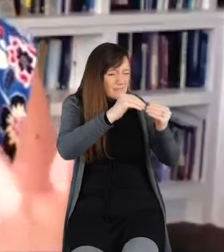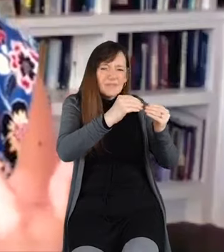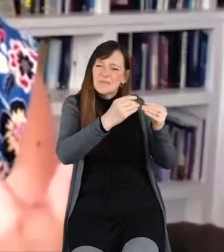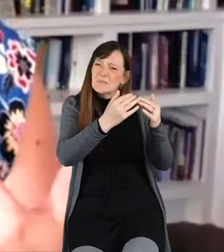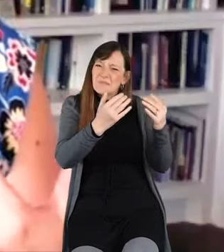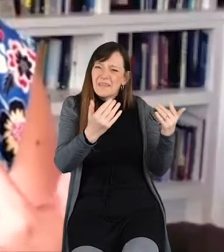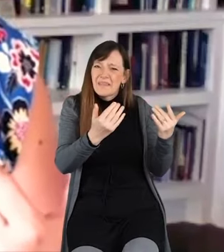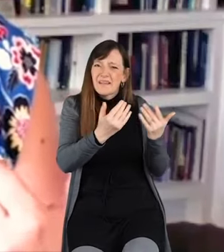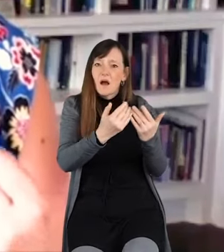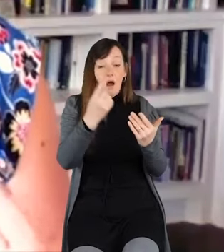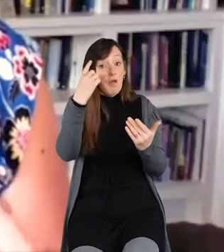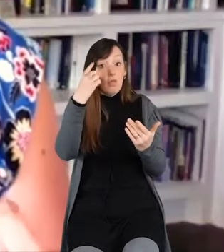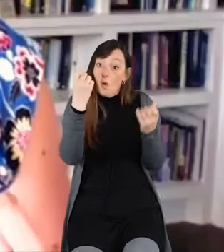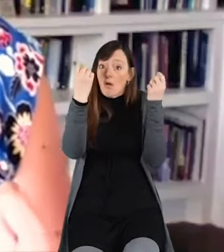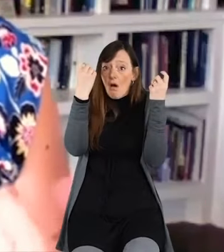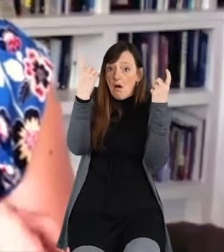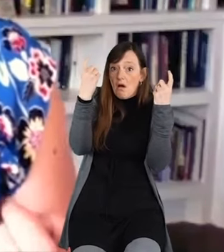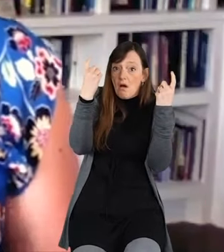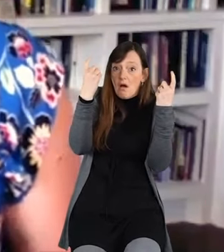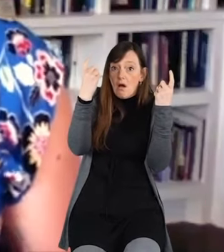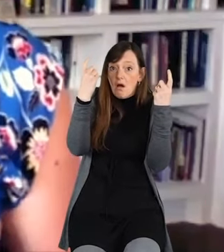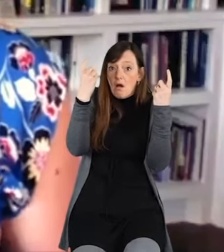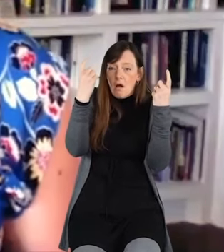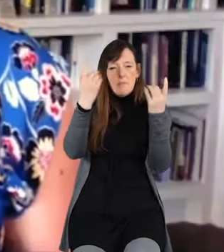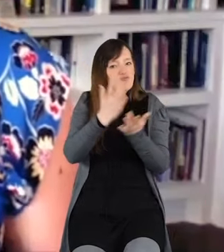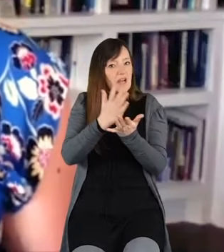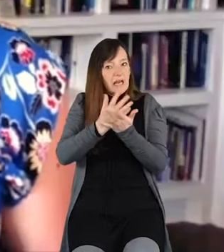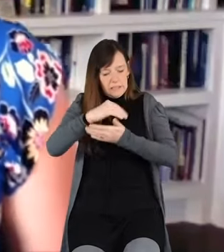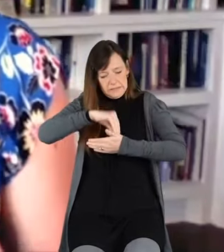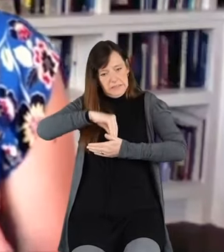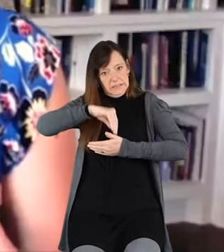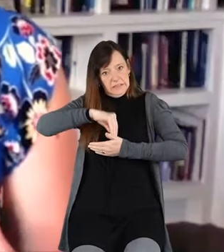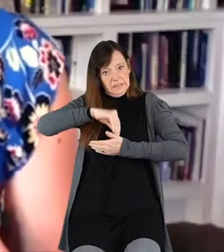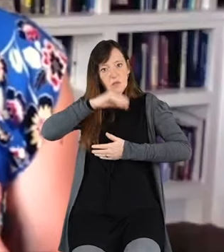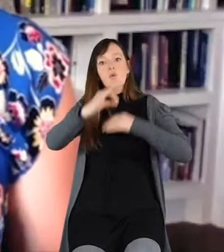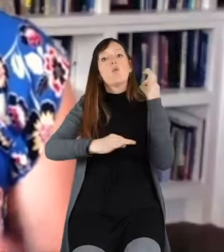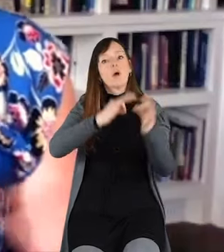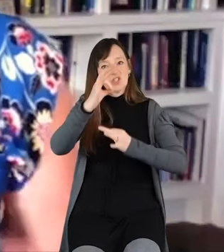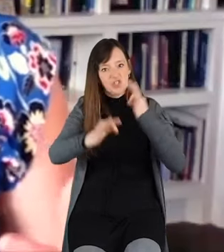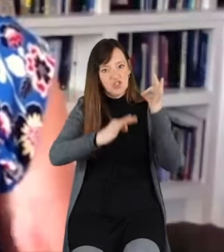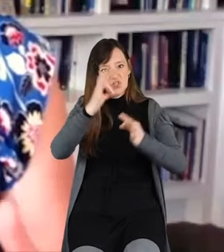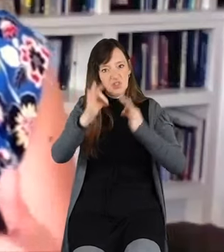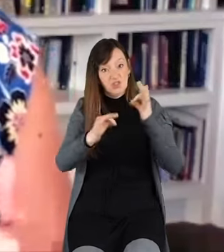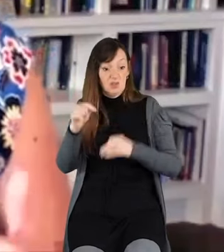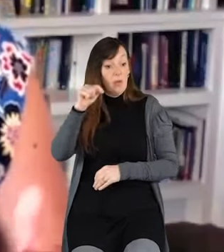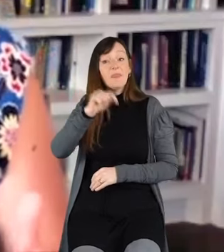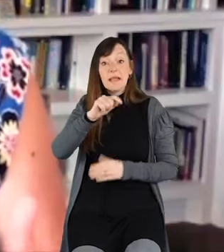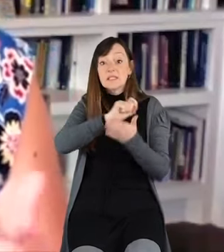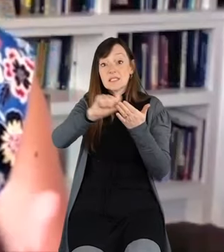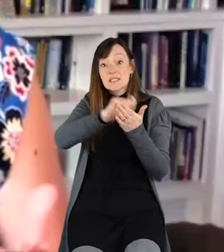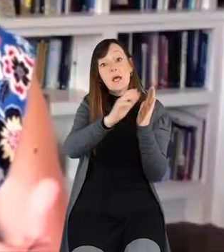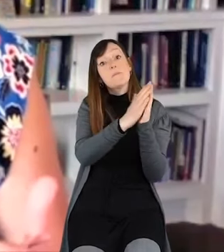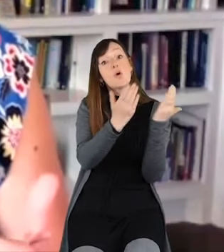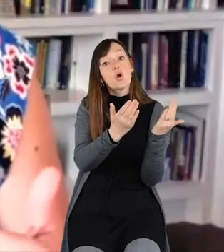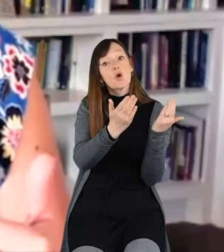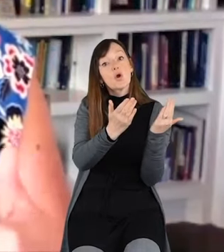I understood how to make sense of the Bible, and I just had a lot of questions. And so in the 1 Year Book of Hope, we just work our way through